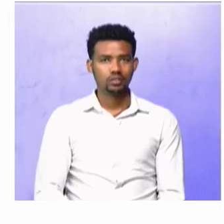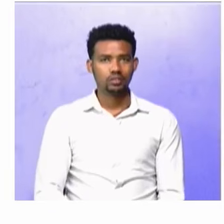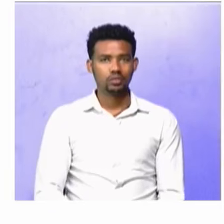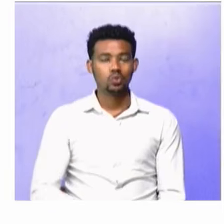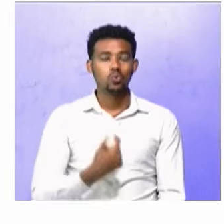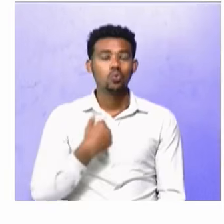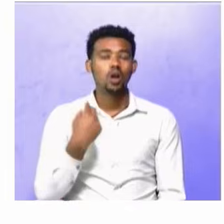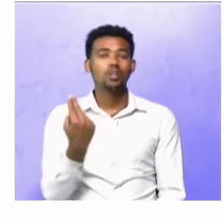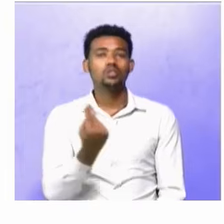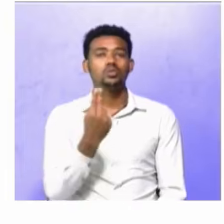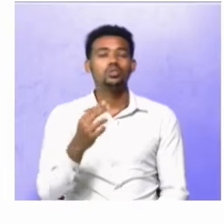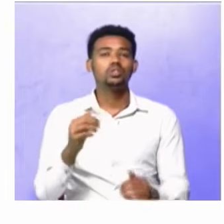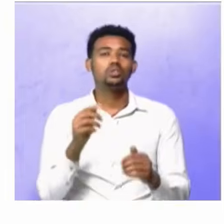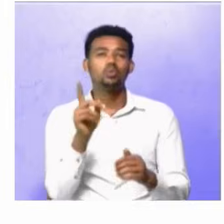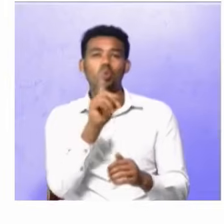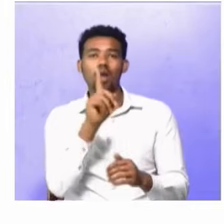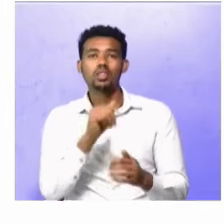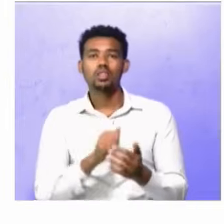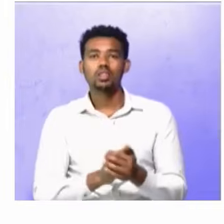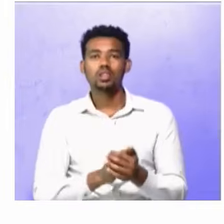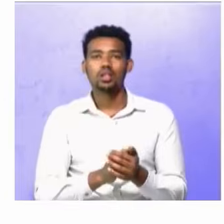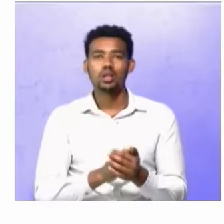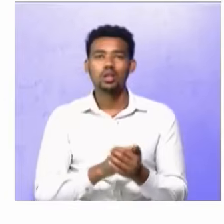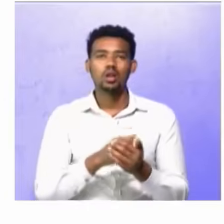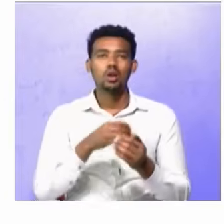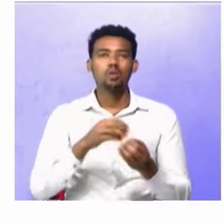So we are going to use what? More